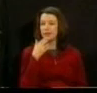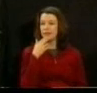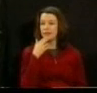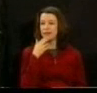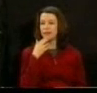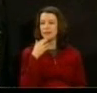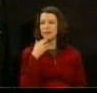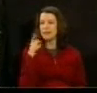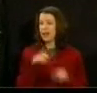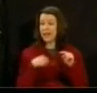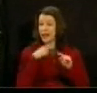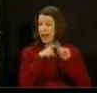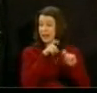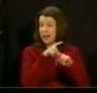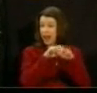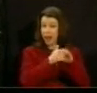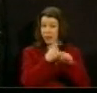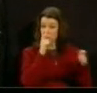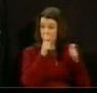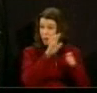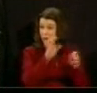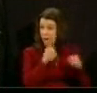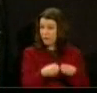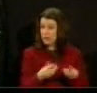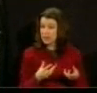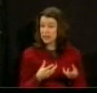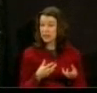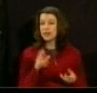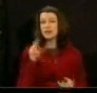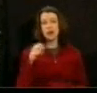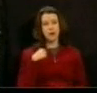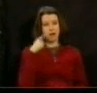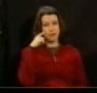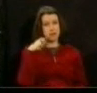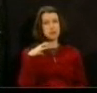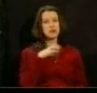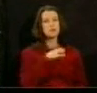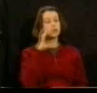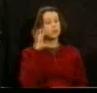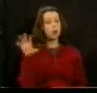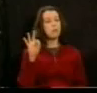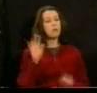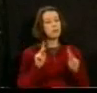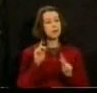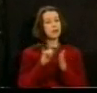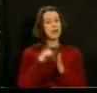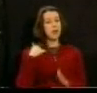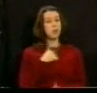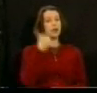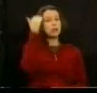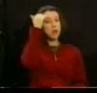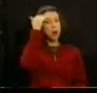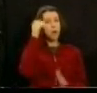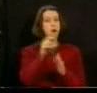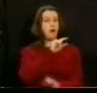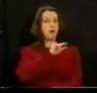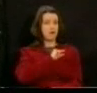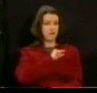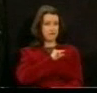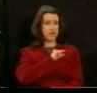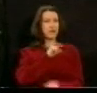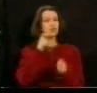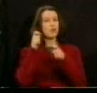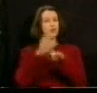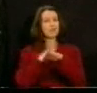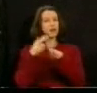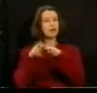I think can ask questions about how they might run their office. I think the commission will appoint people that we know are qualified to run these offices on an interim